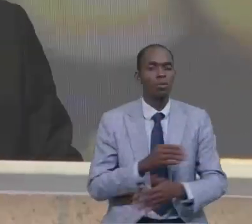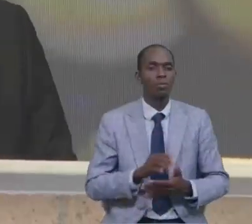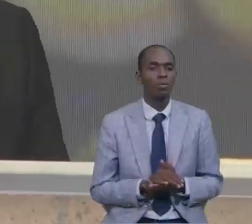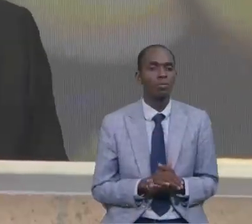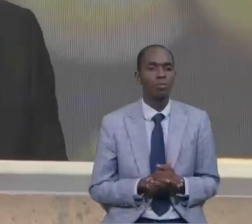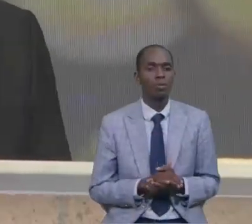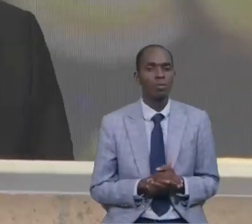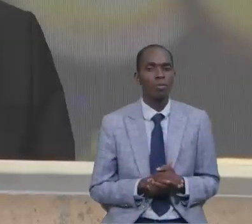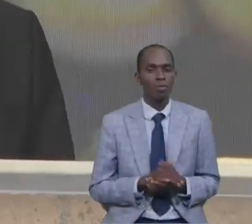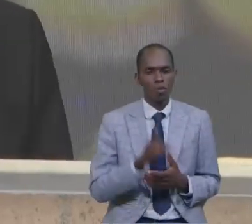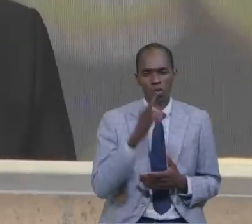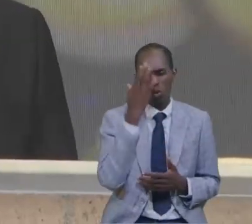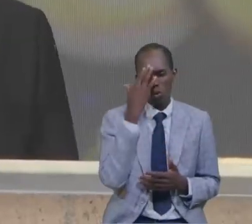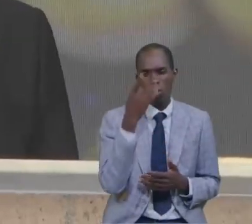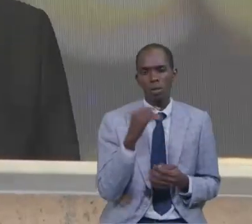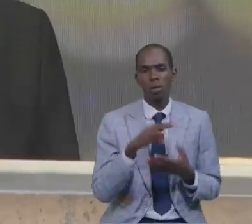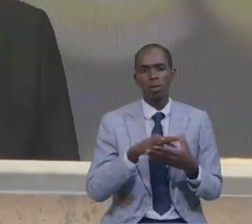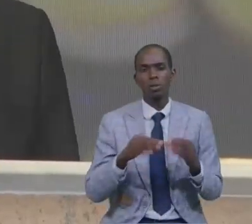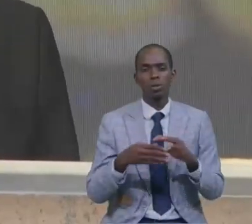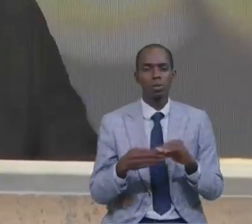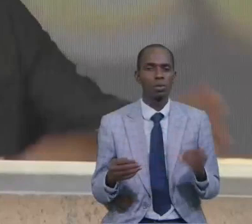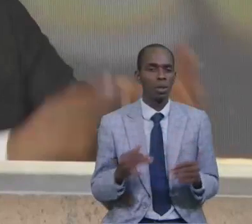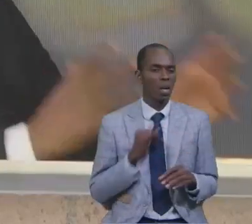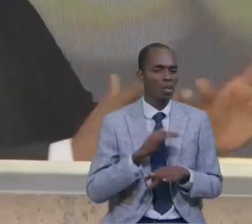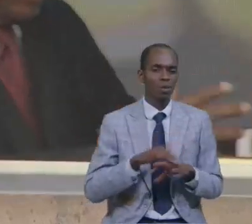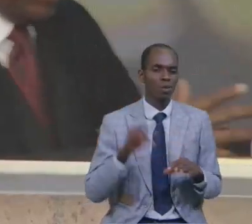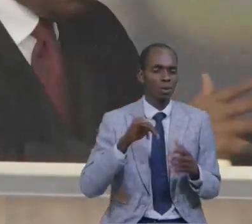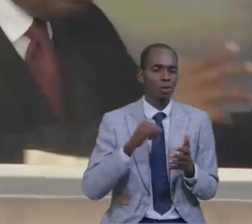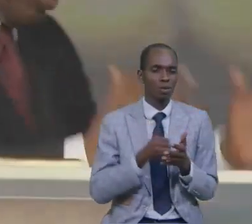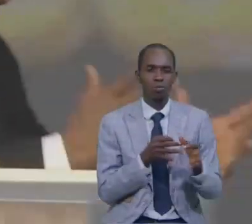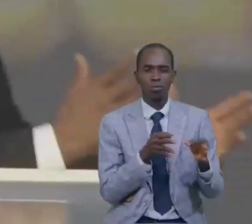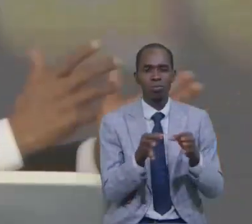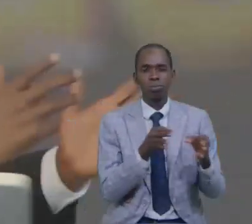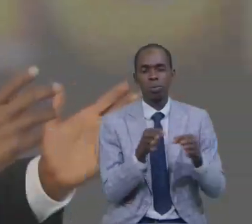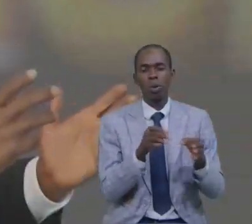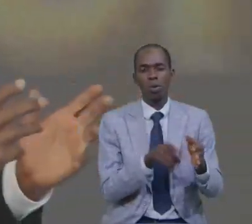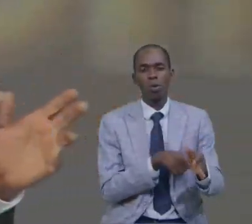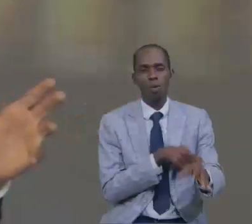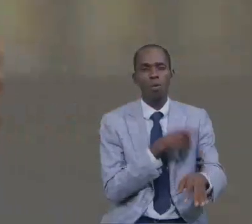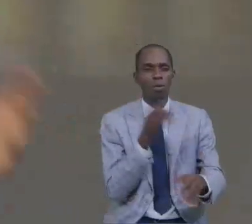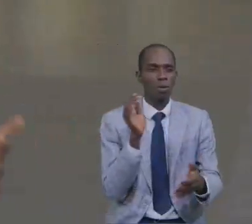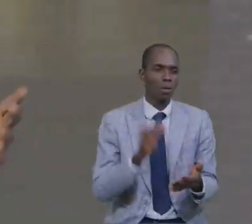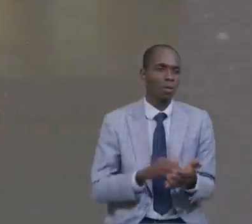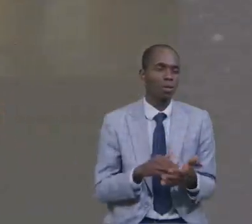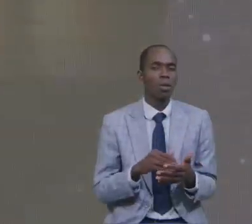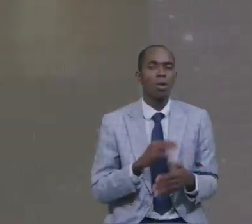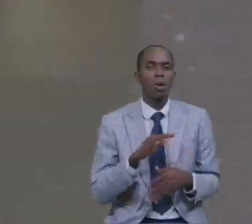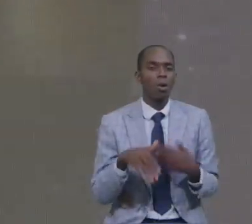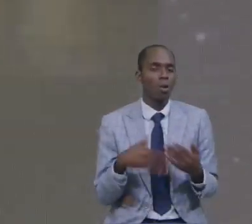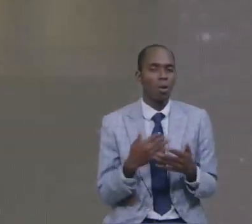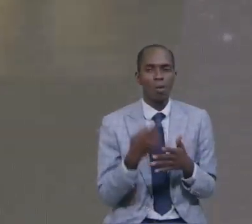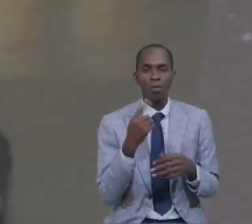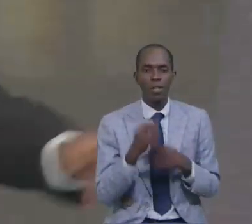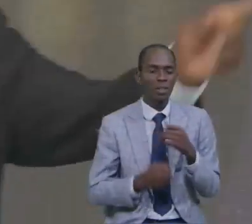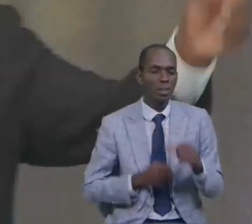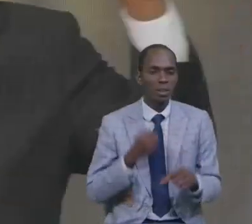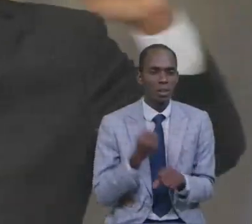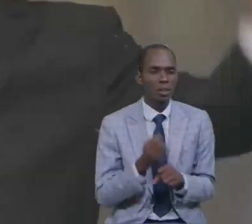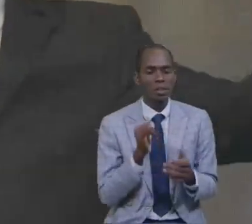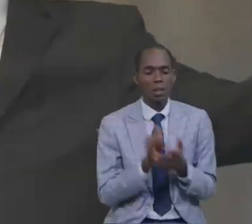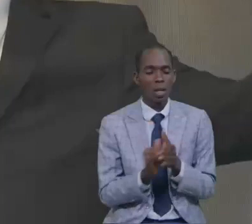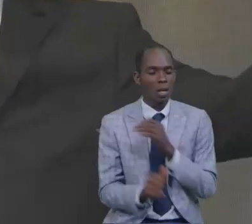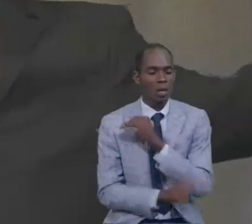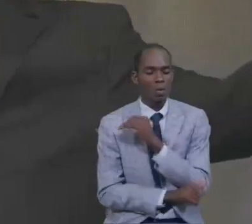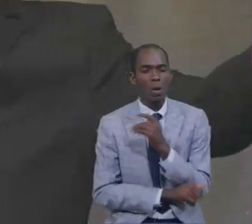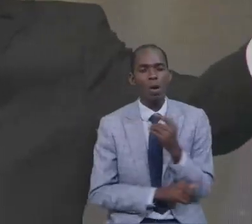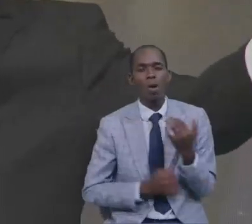years that Abraham waited. And this bundle of joy, bundle of laughter,